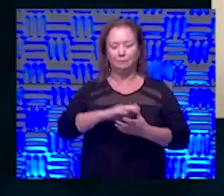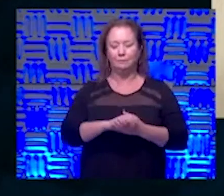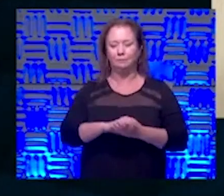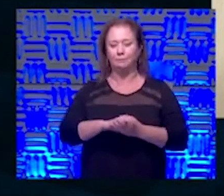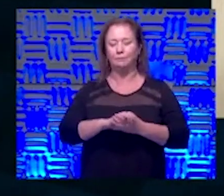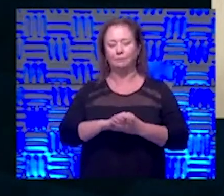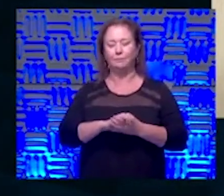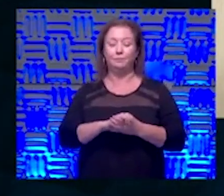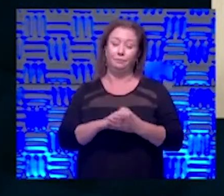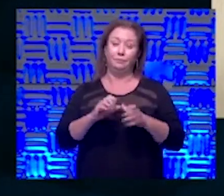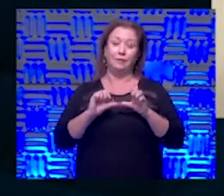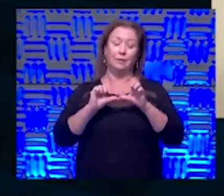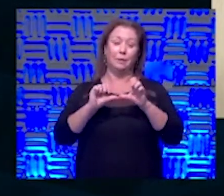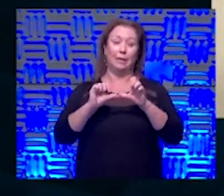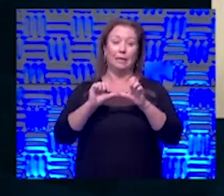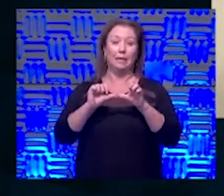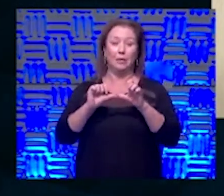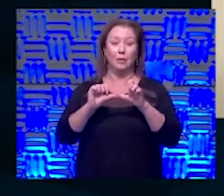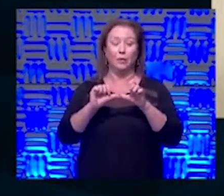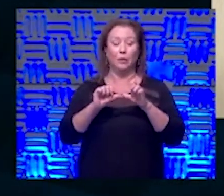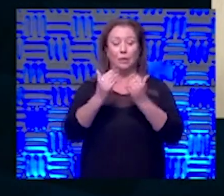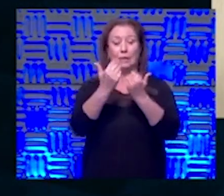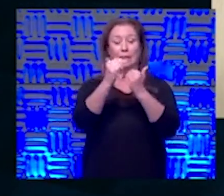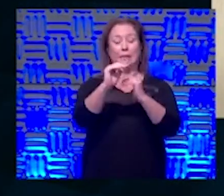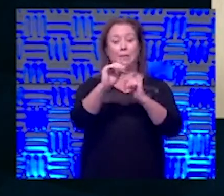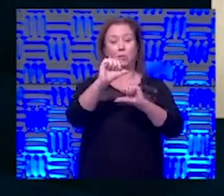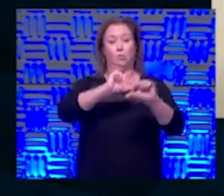as we continue to deal with some limitations with